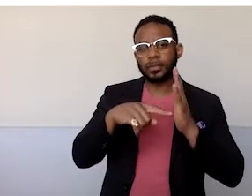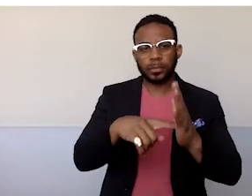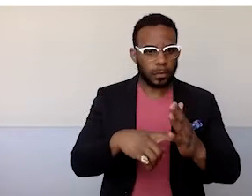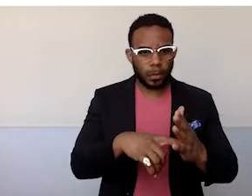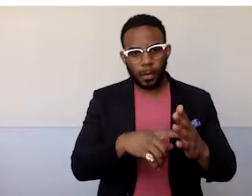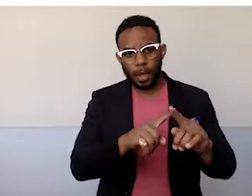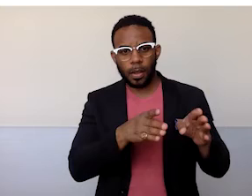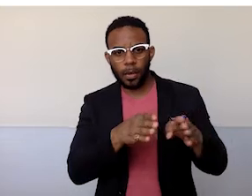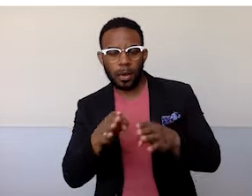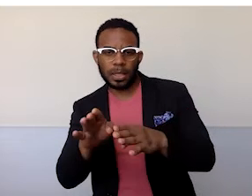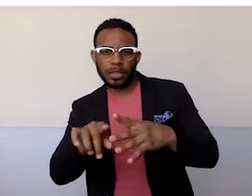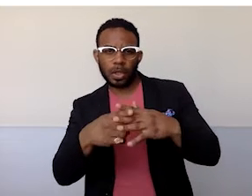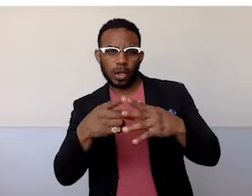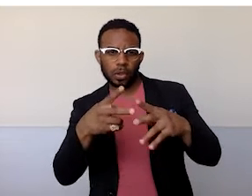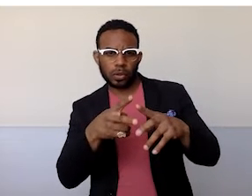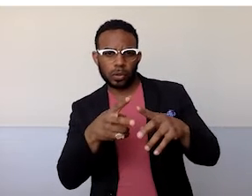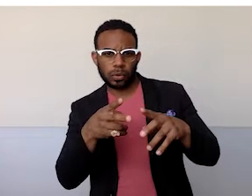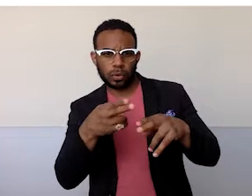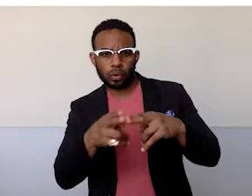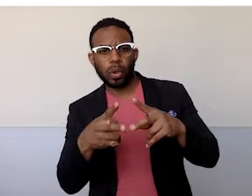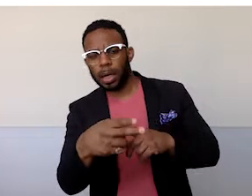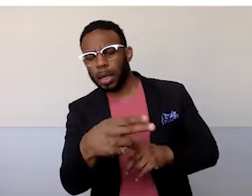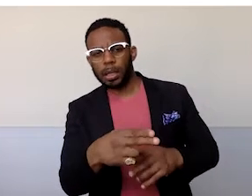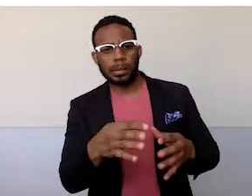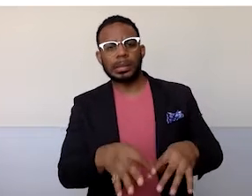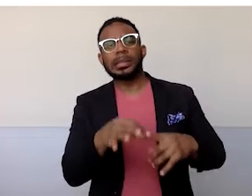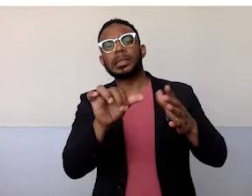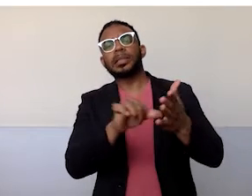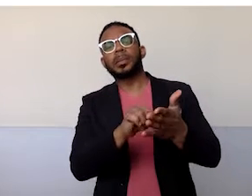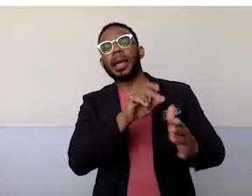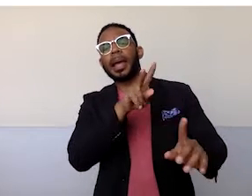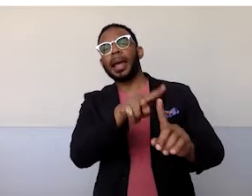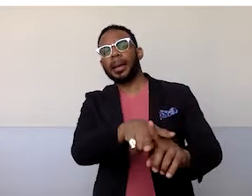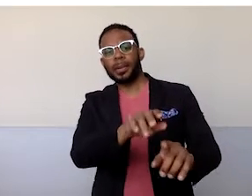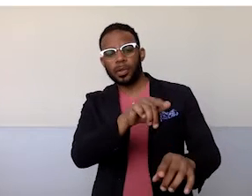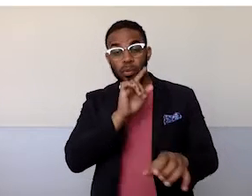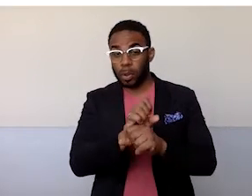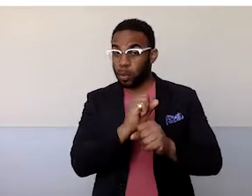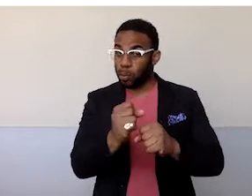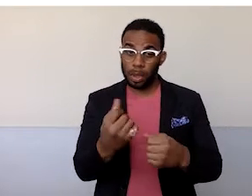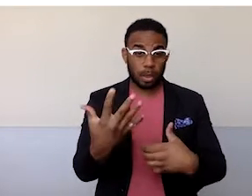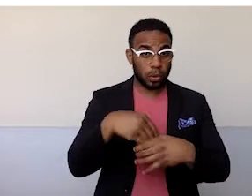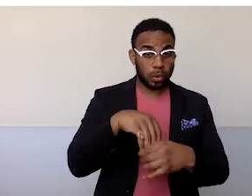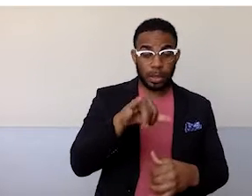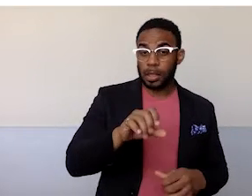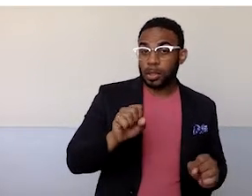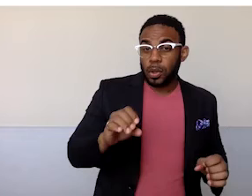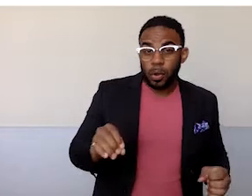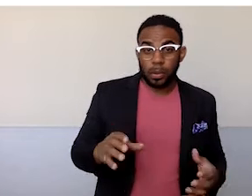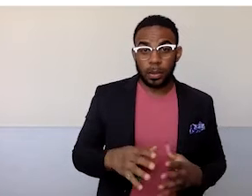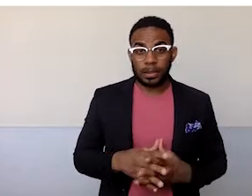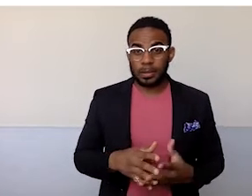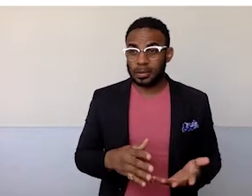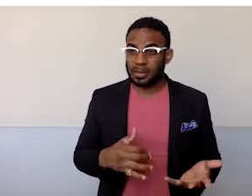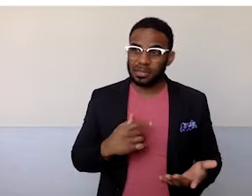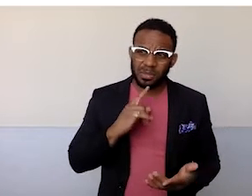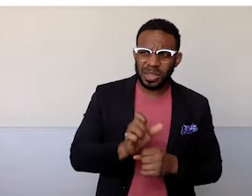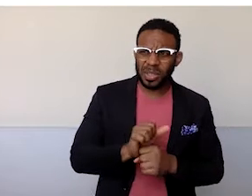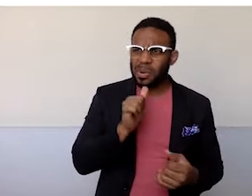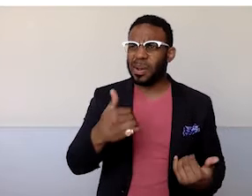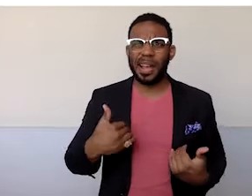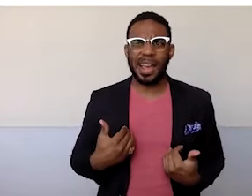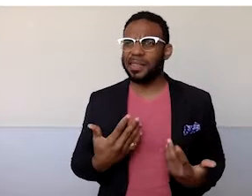cart, a static shopping cart, a single page application, and you really want to consume APIs. And then you really don't